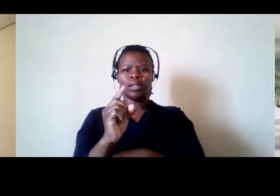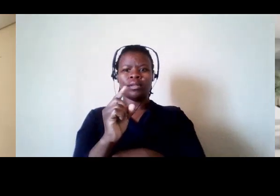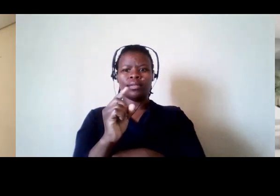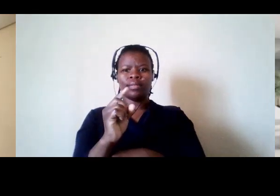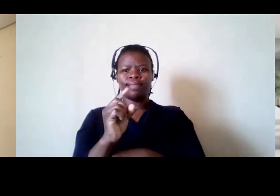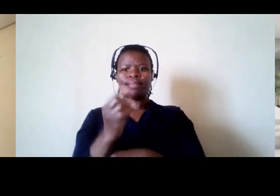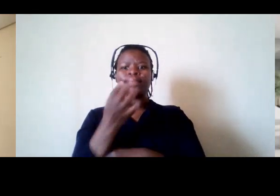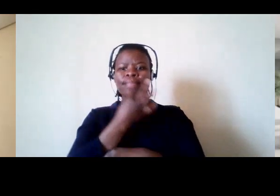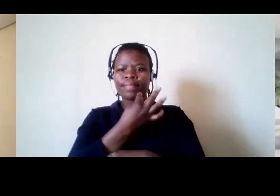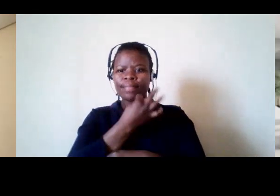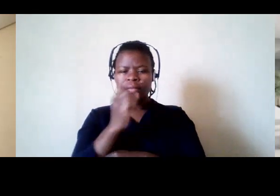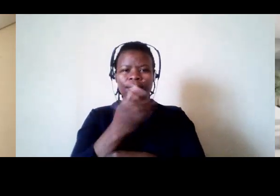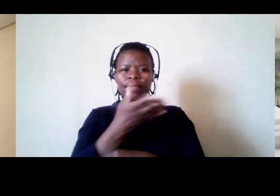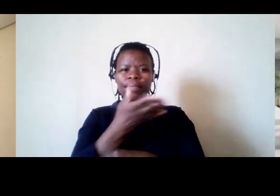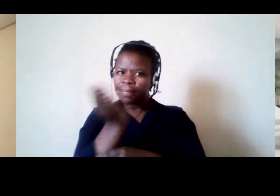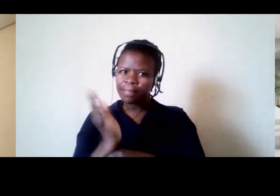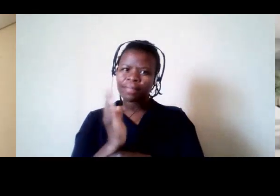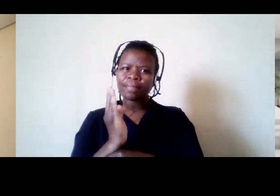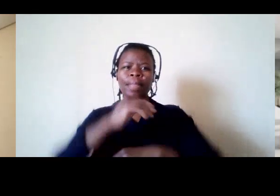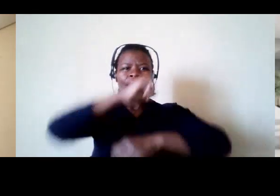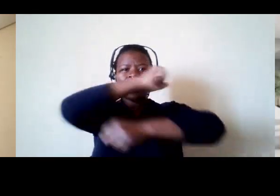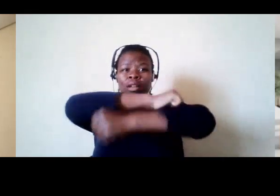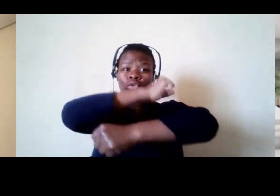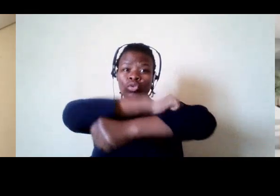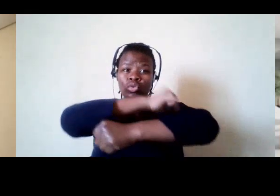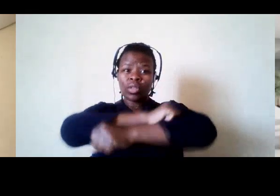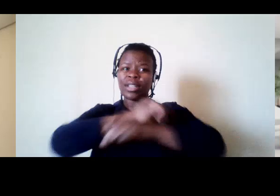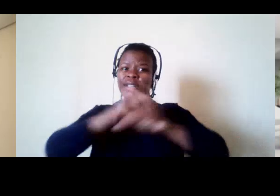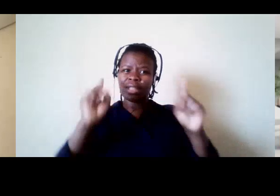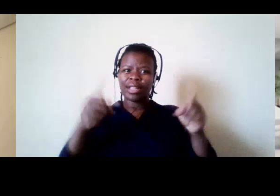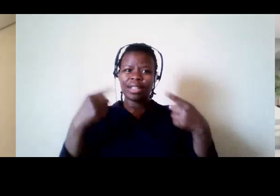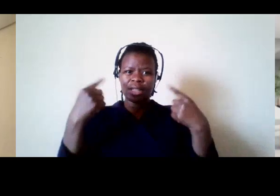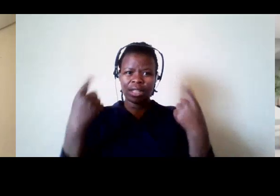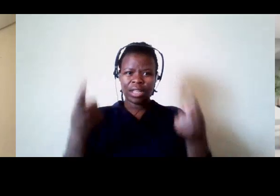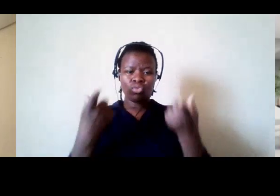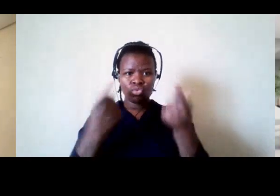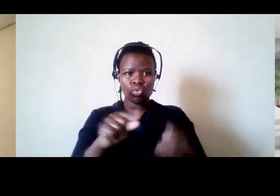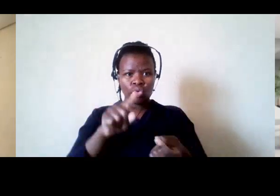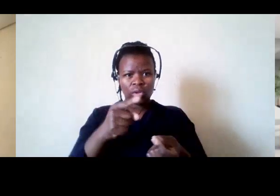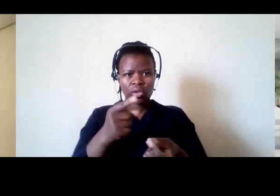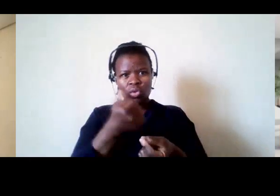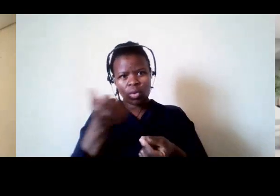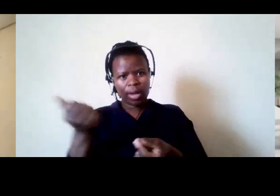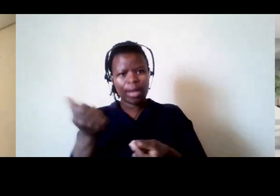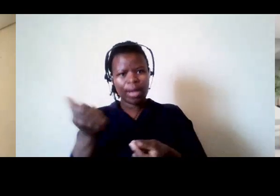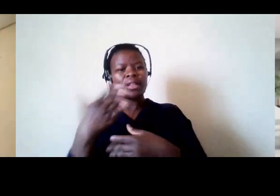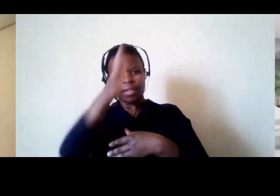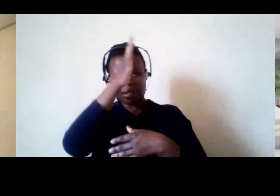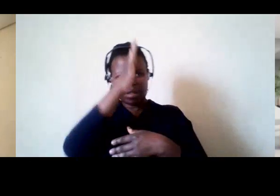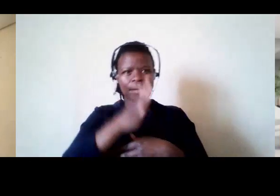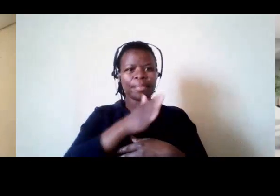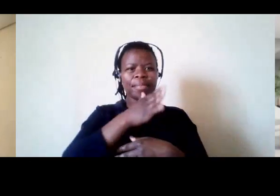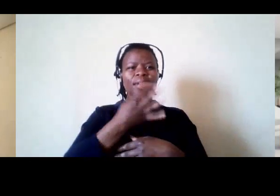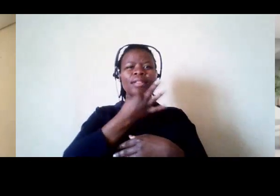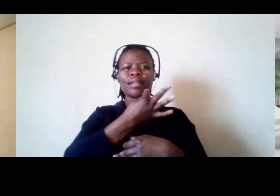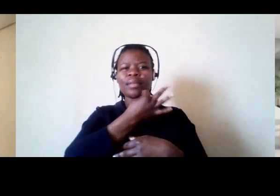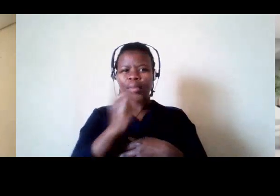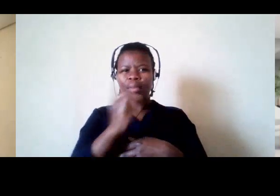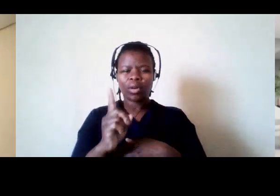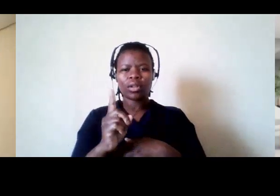these learners aren't able to do certain things while the parents are saying and remember,